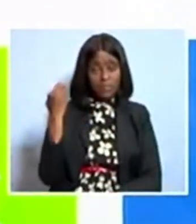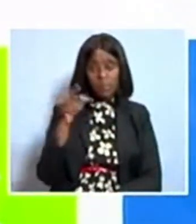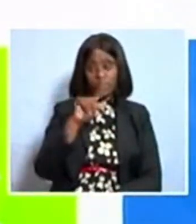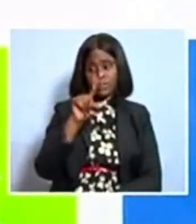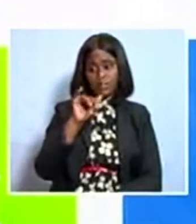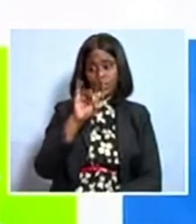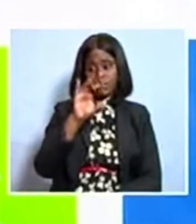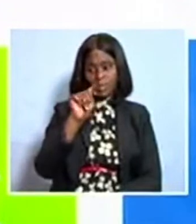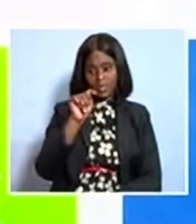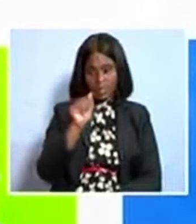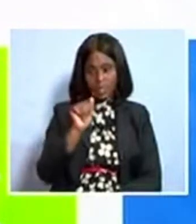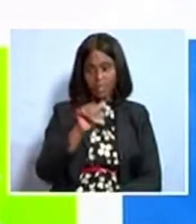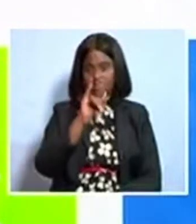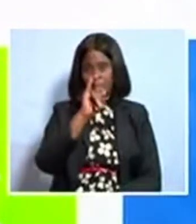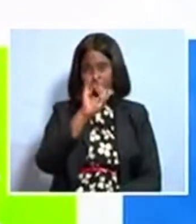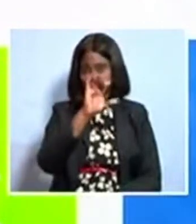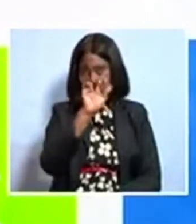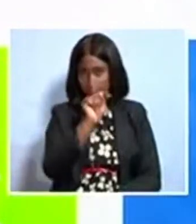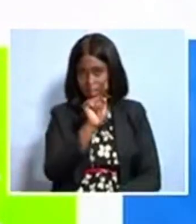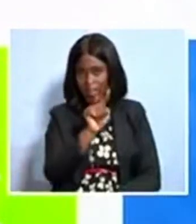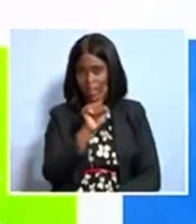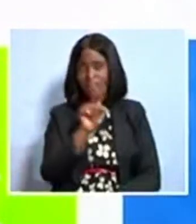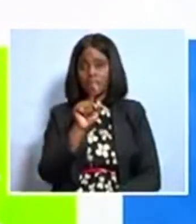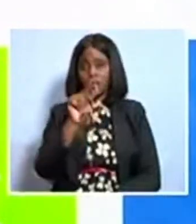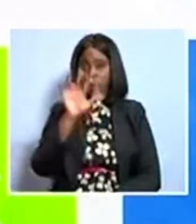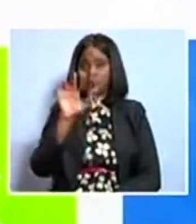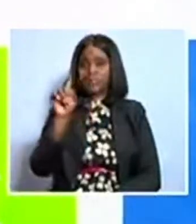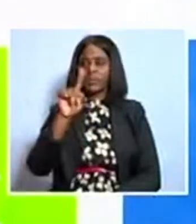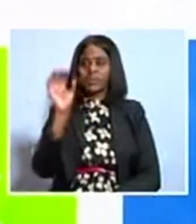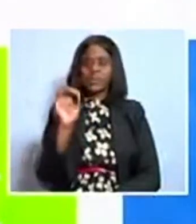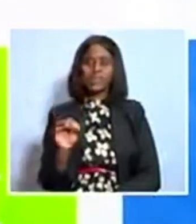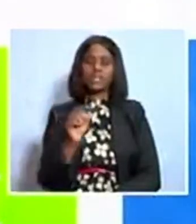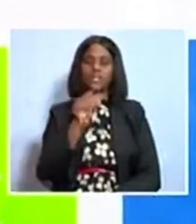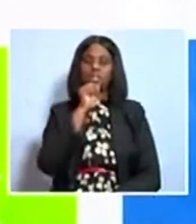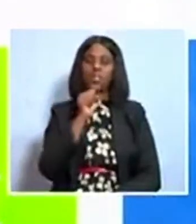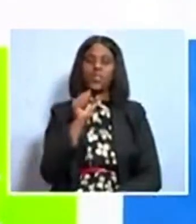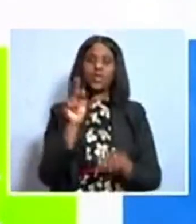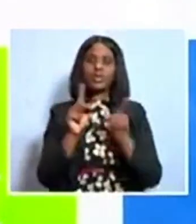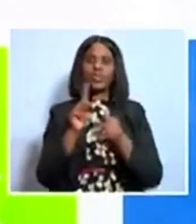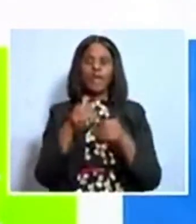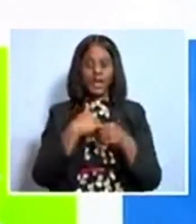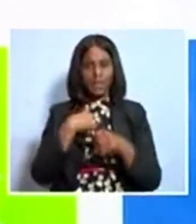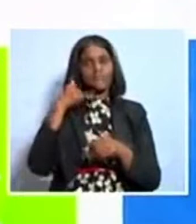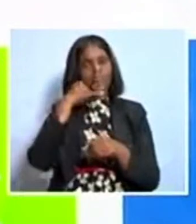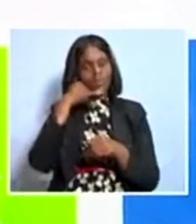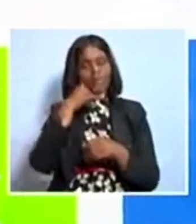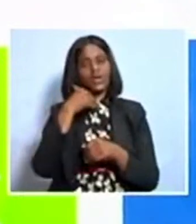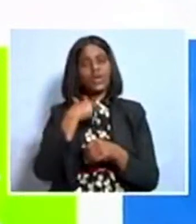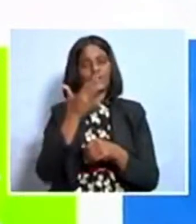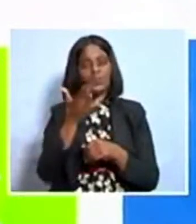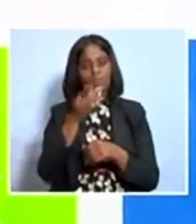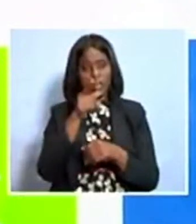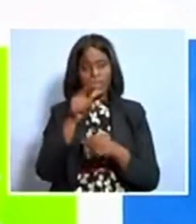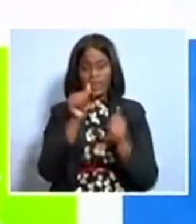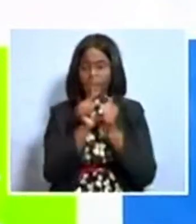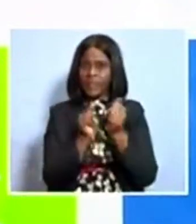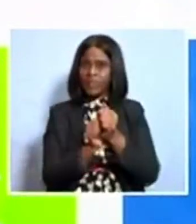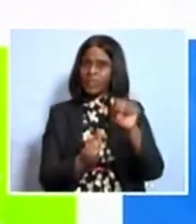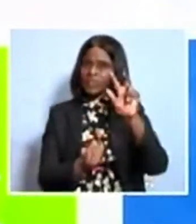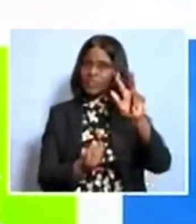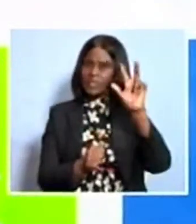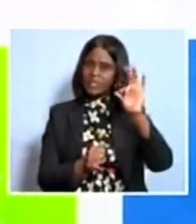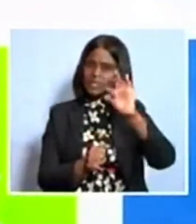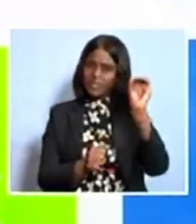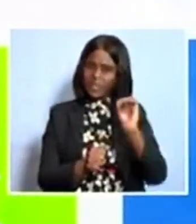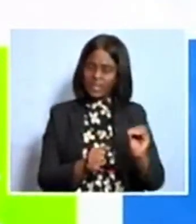survey highlighted about 51% of our population, or the adult population, owns mobile phones, and of that, about 39%